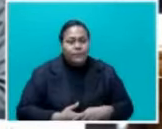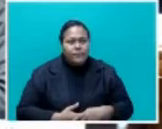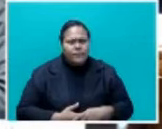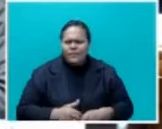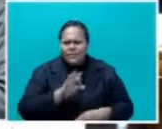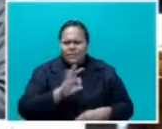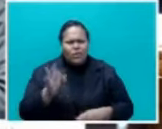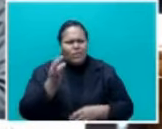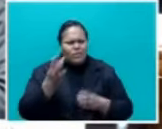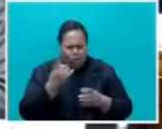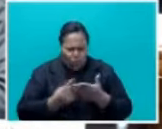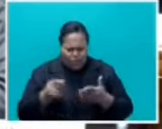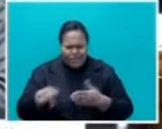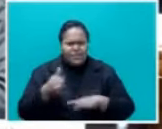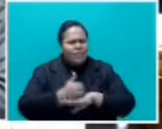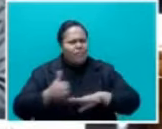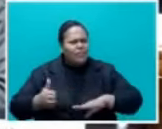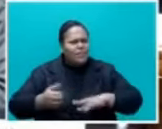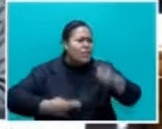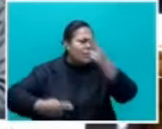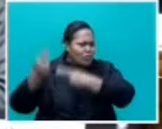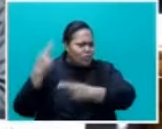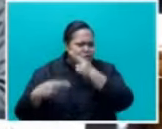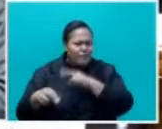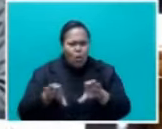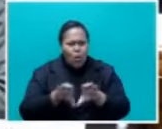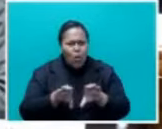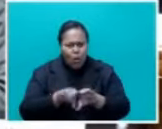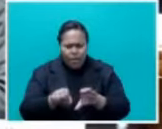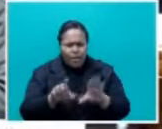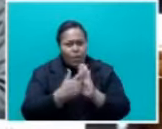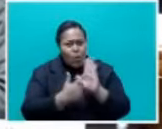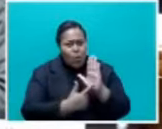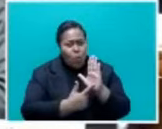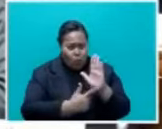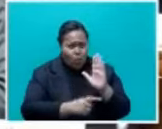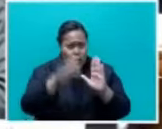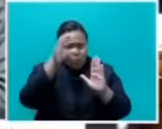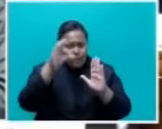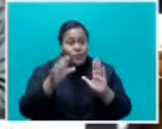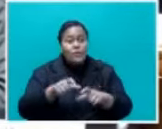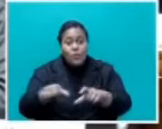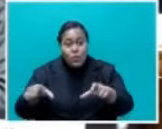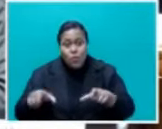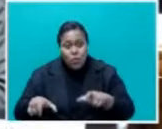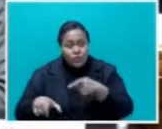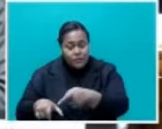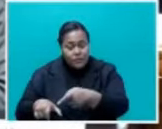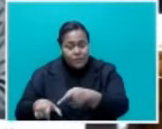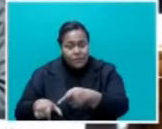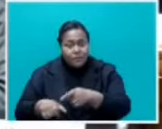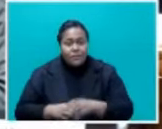government. Since the history of lawmaking in the common law countries, when courts interpret particular matters,